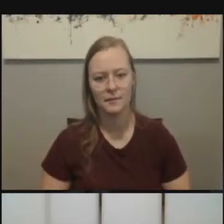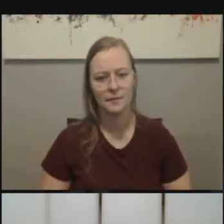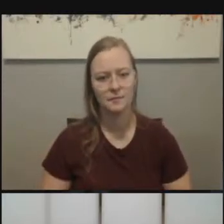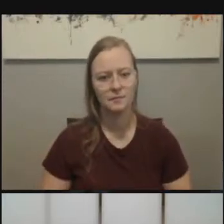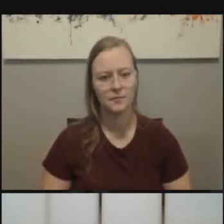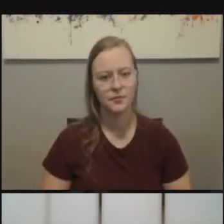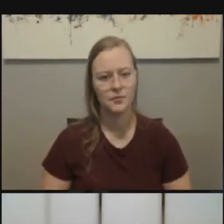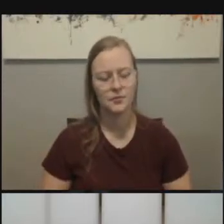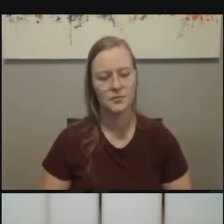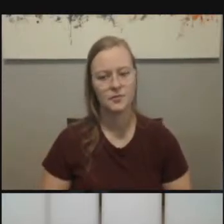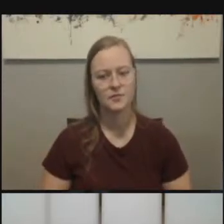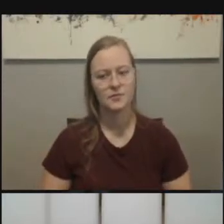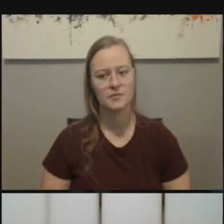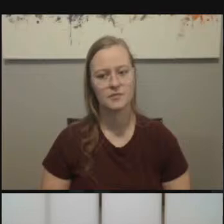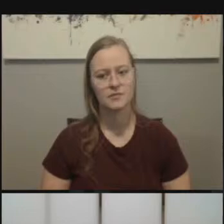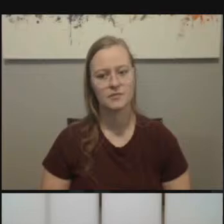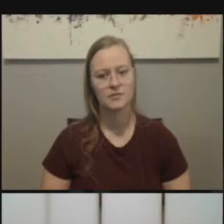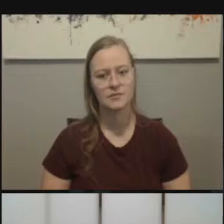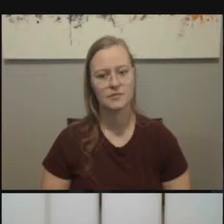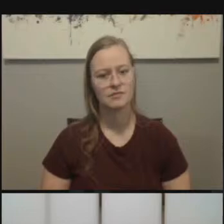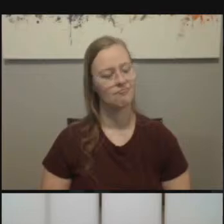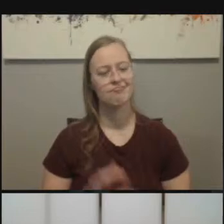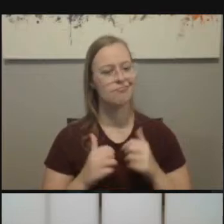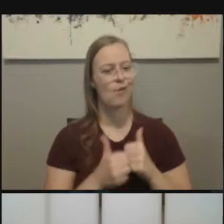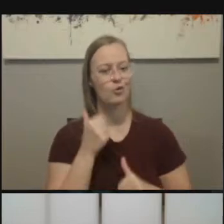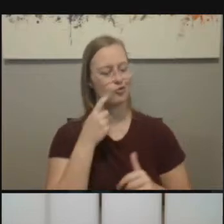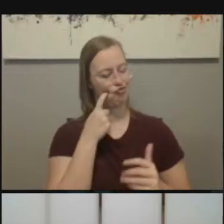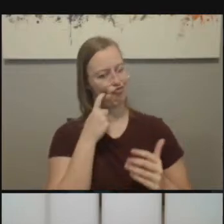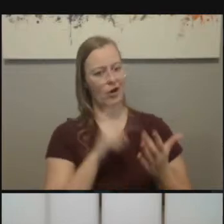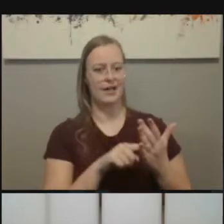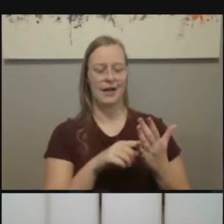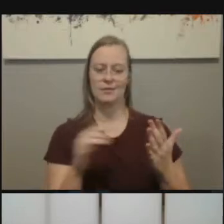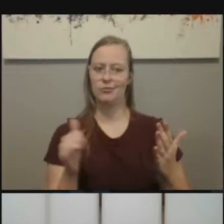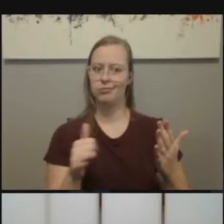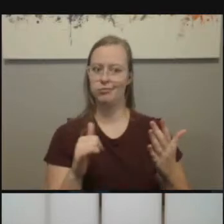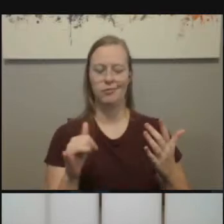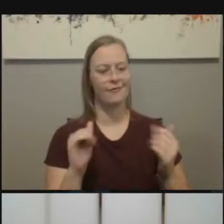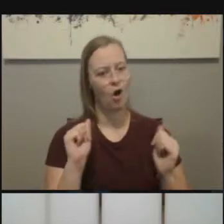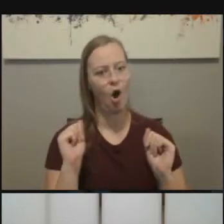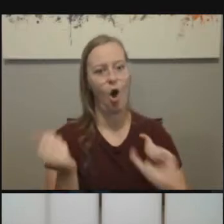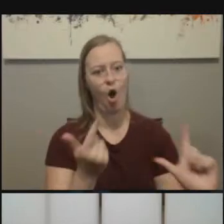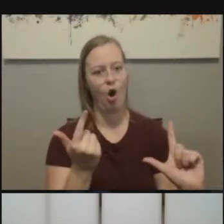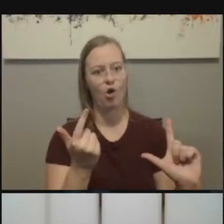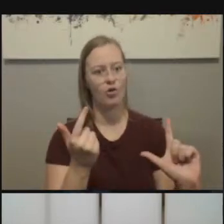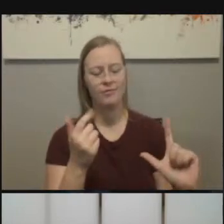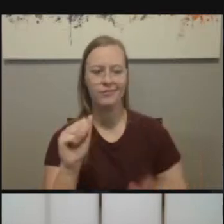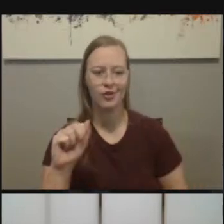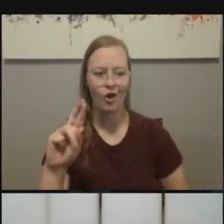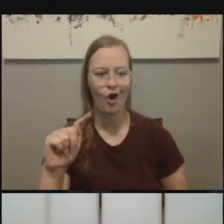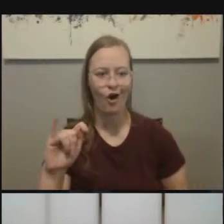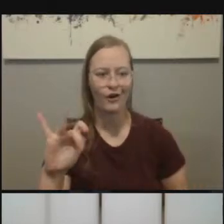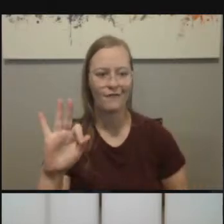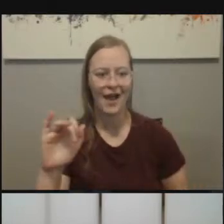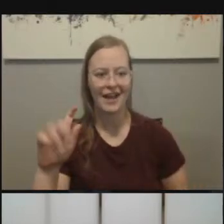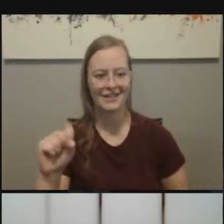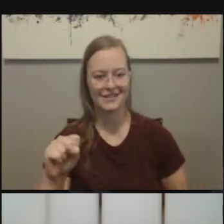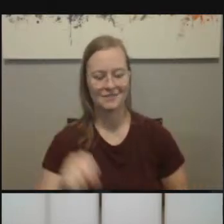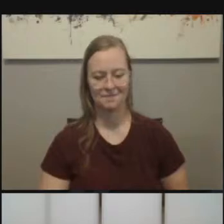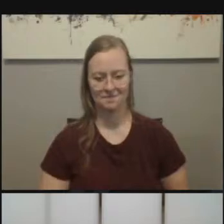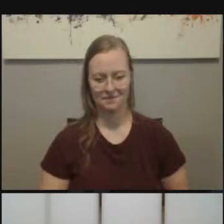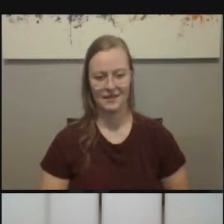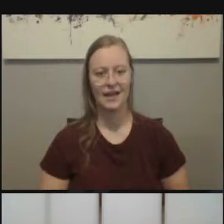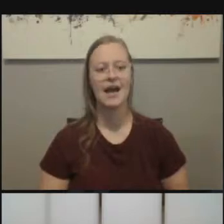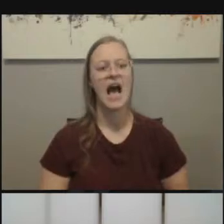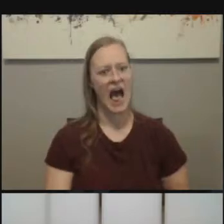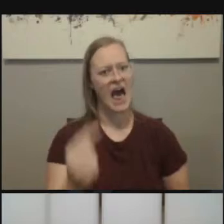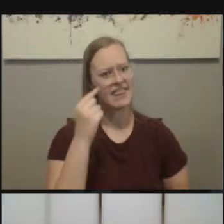certainly the most recognizable of all the artifacts that I'm showing. I believe that this was on